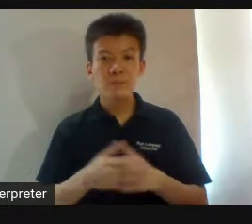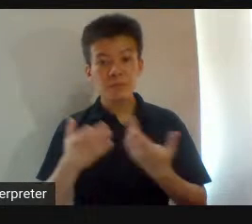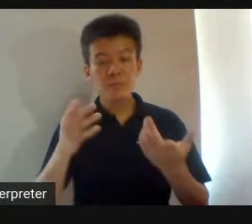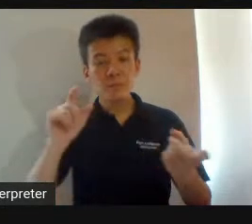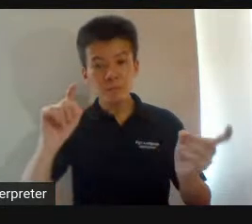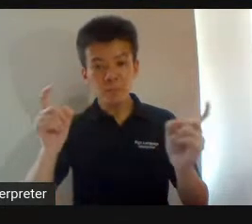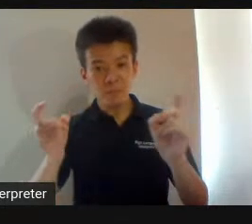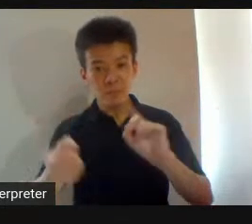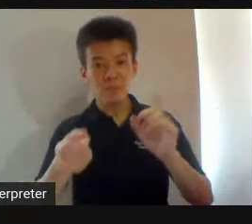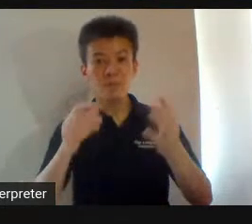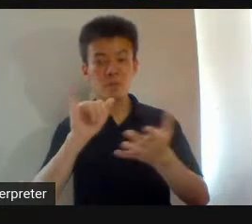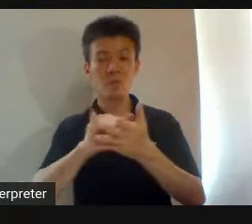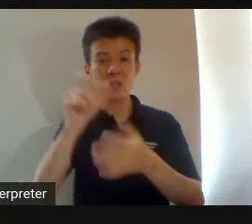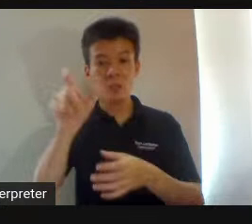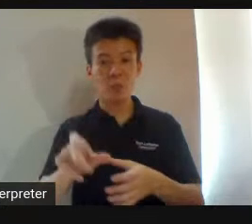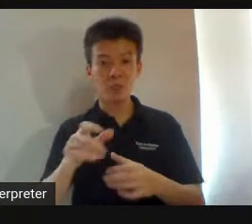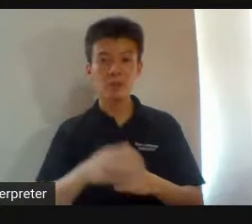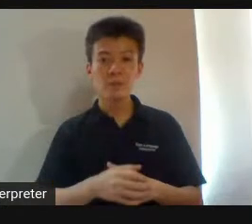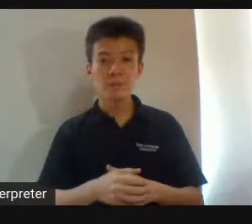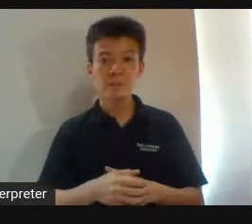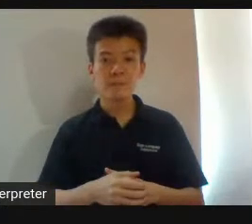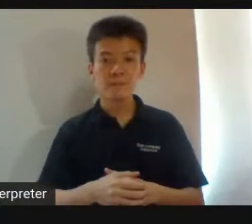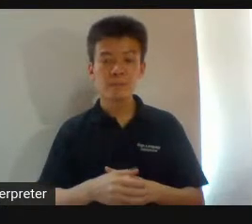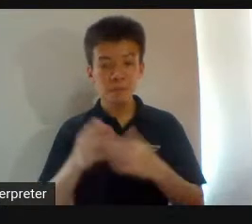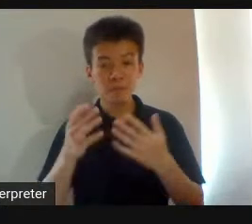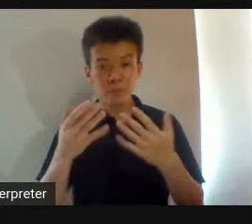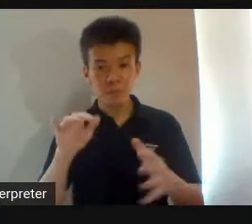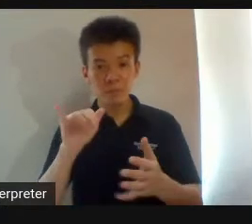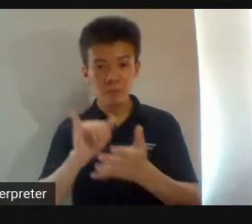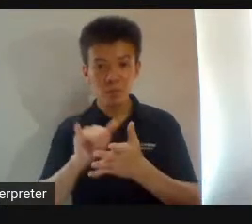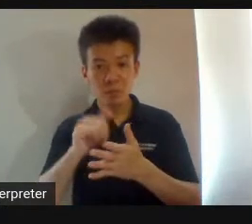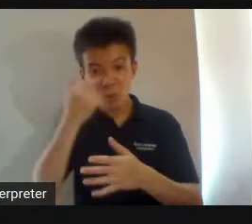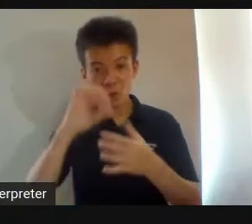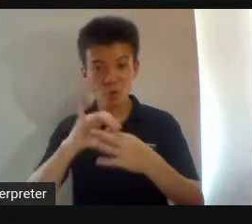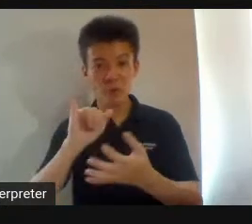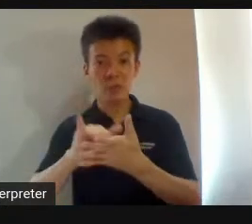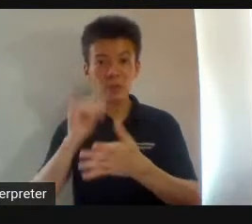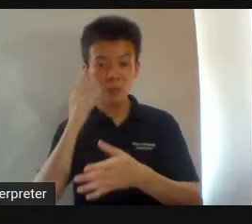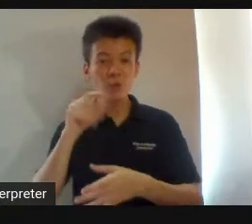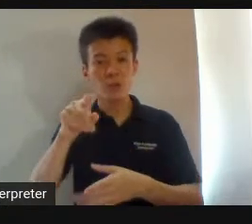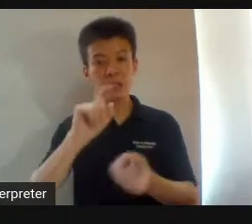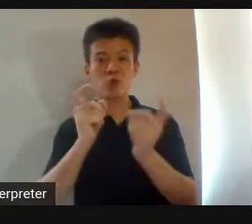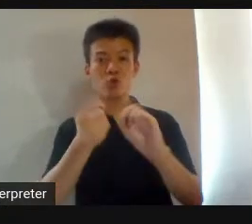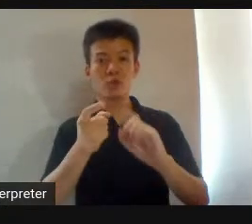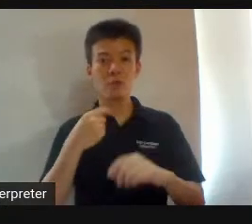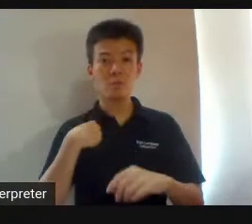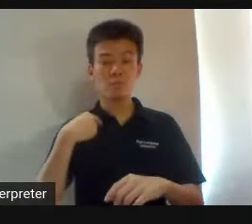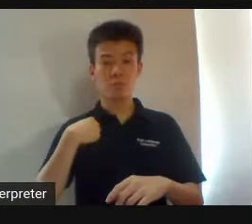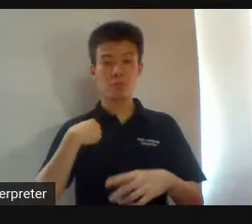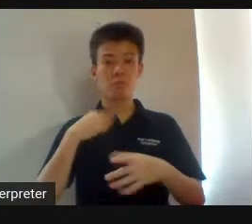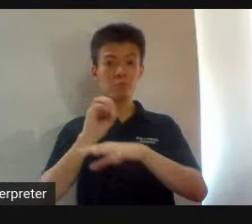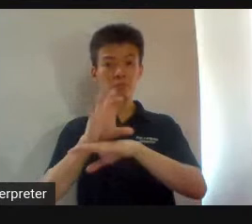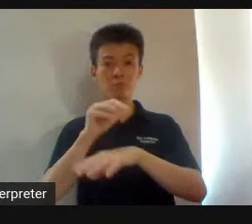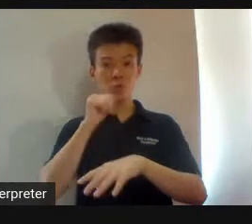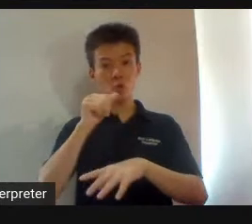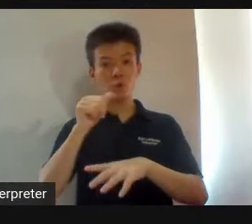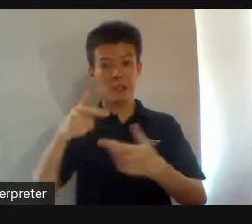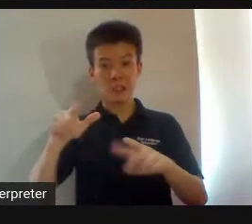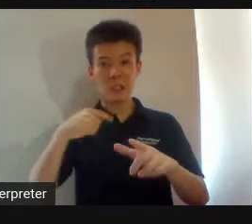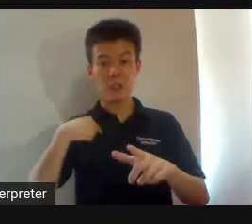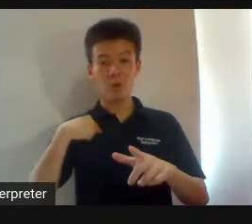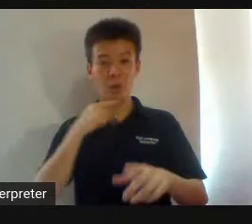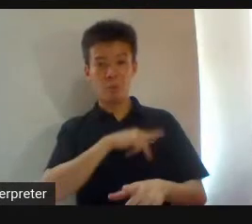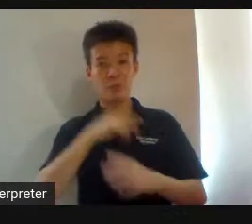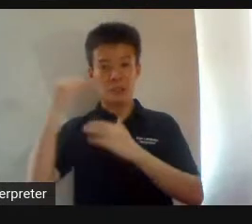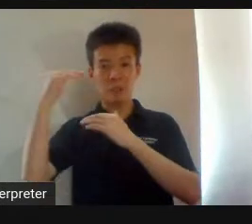transform, transfigure a person. And after that, because of that experience, they change. So I think my advice is not to let our own